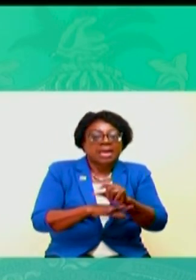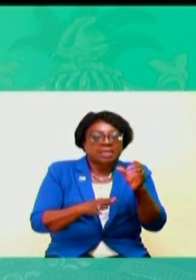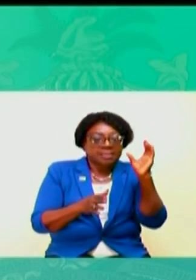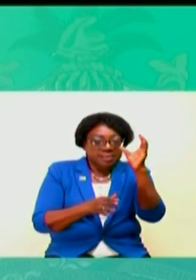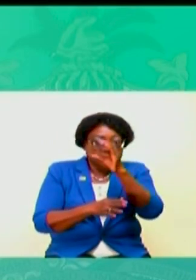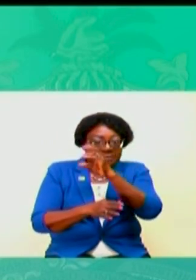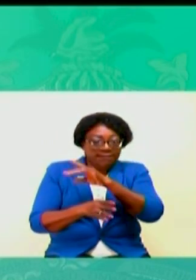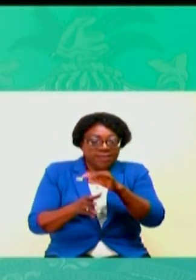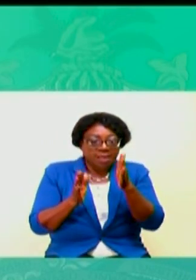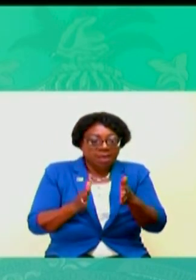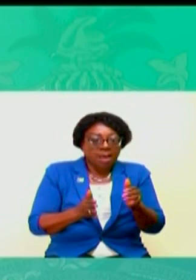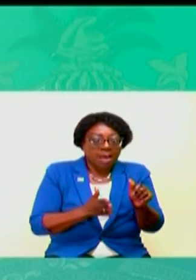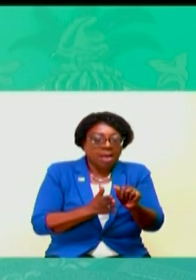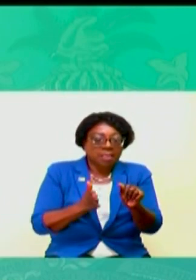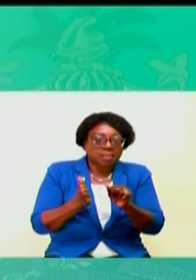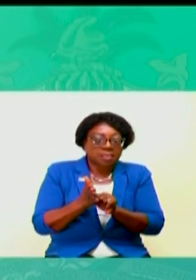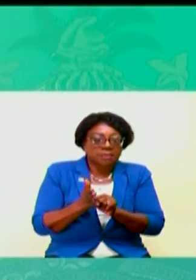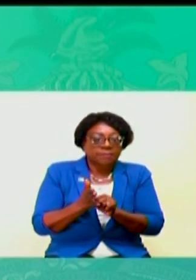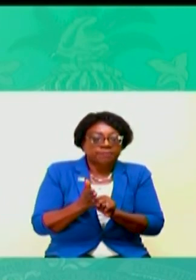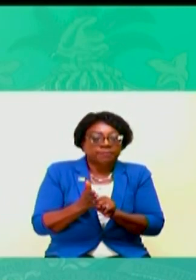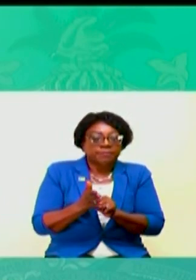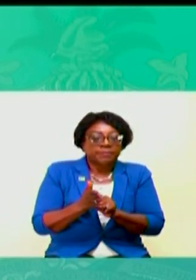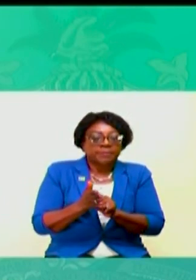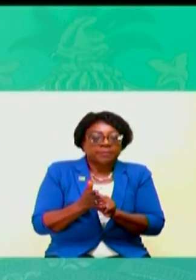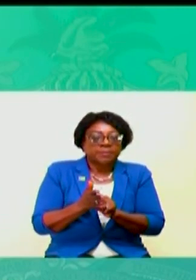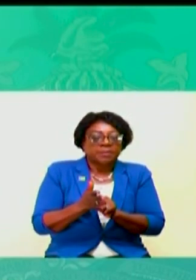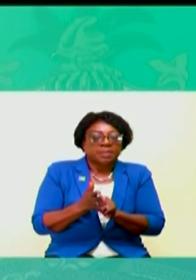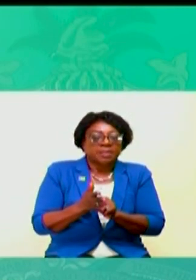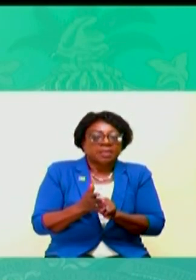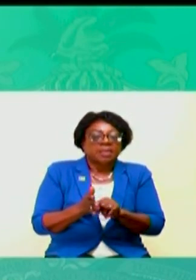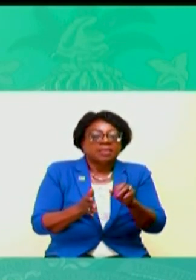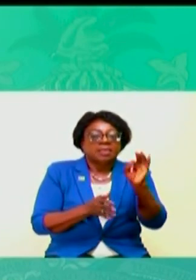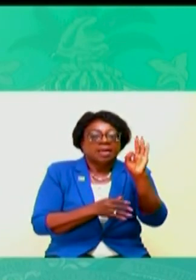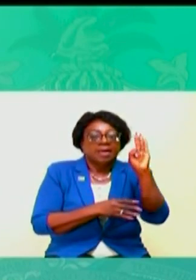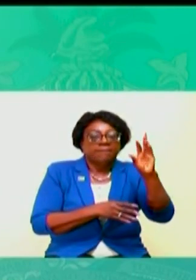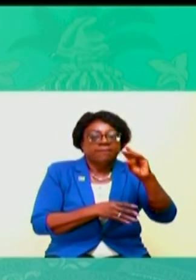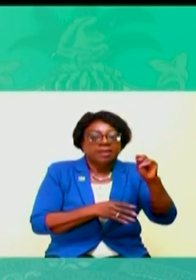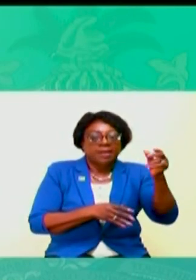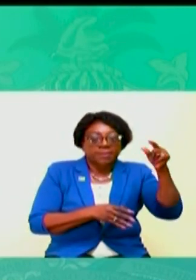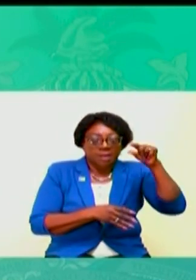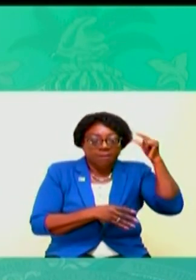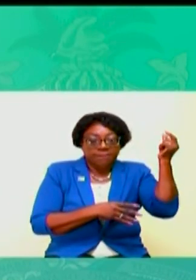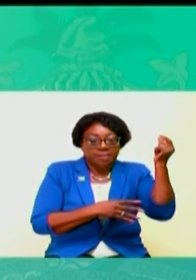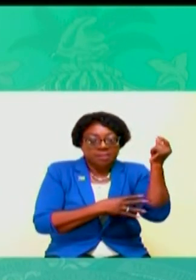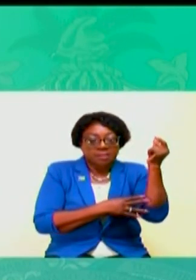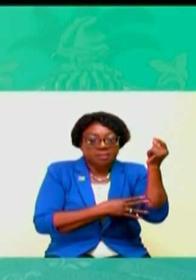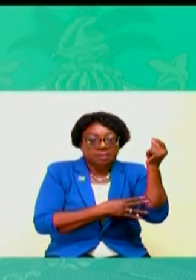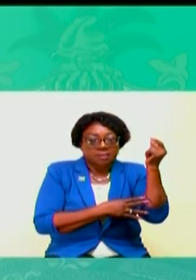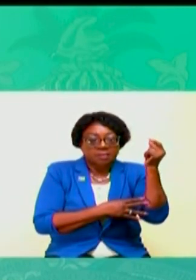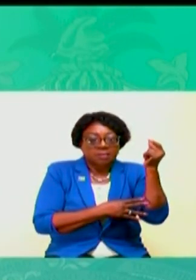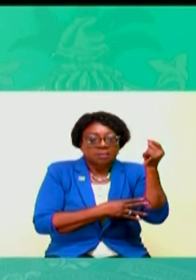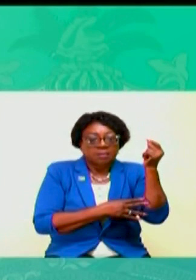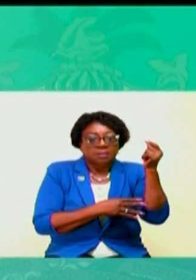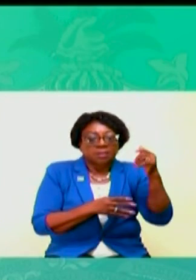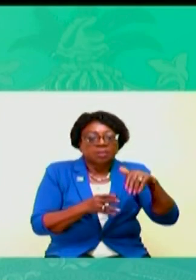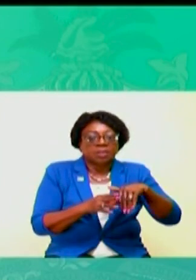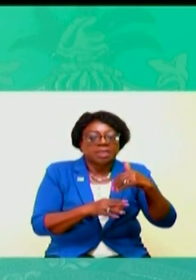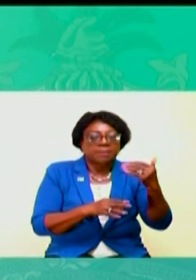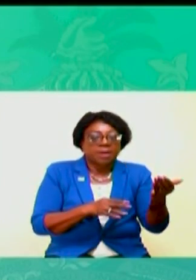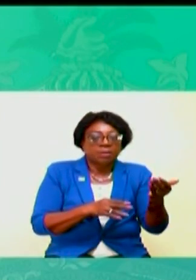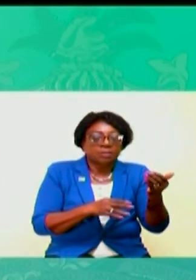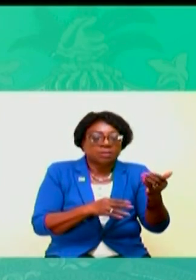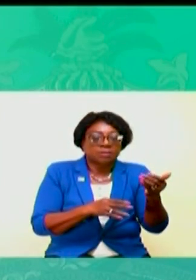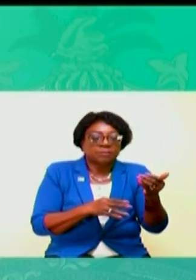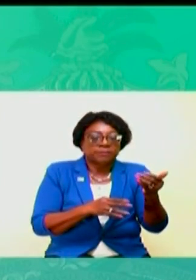and 35. So the F&M administration ran afoul of the Land Surveyor Act, chapter